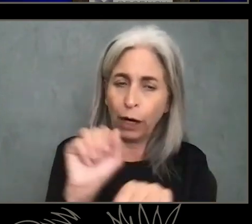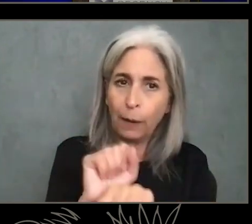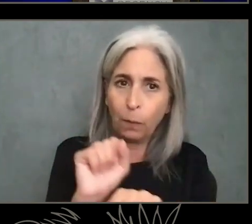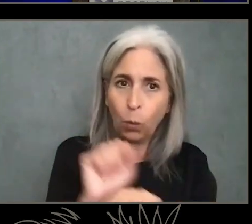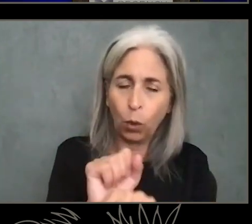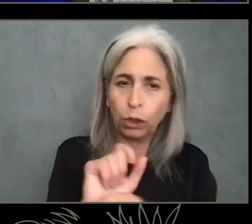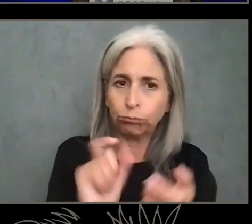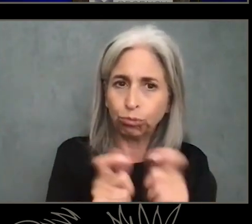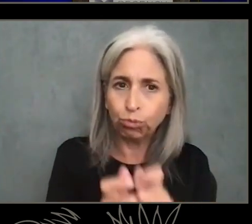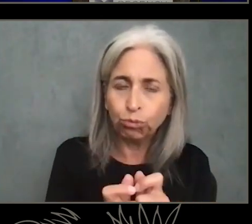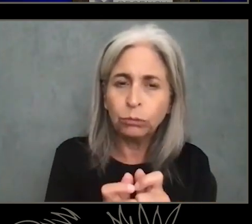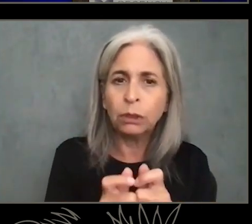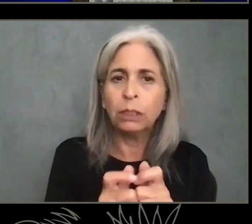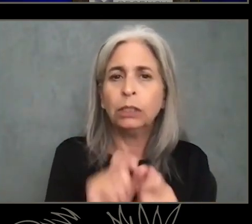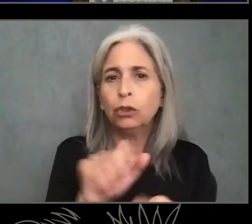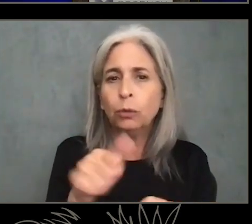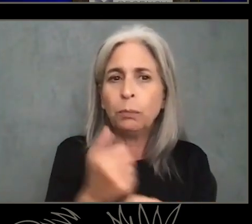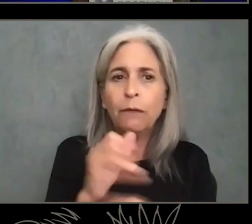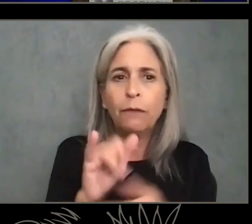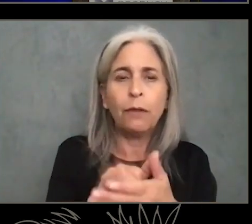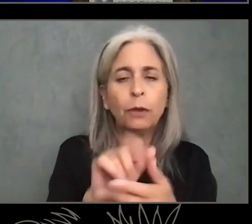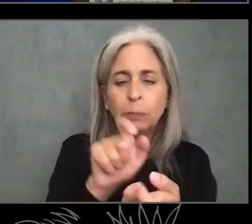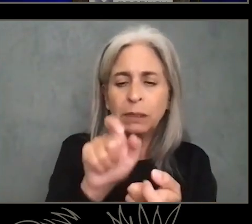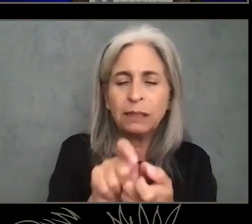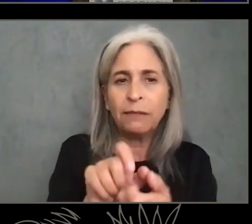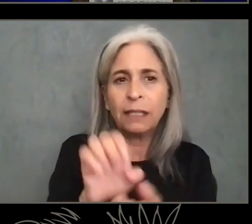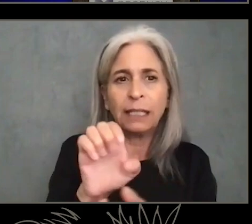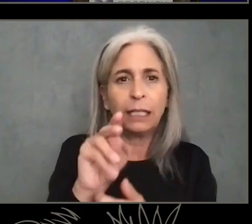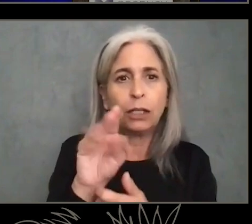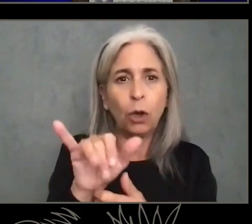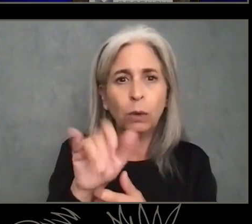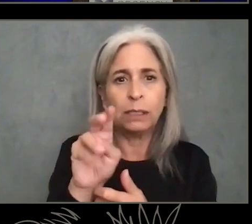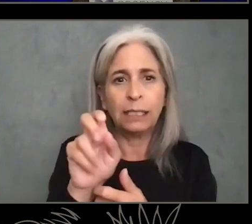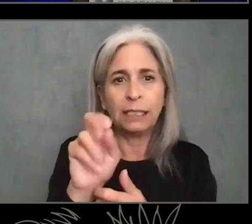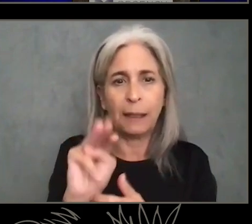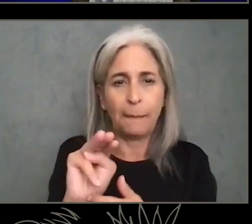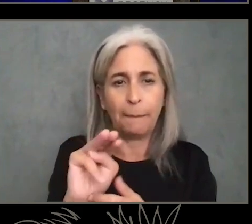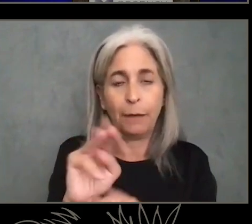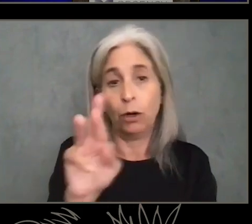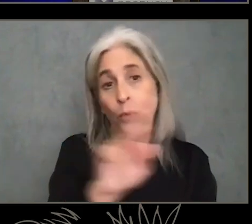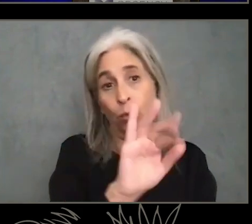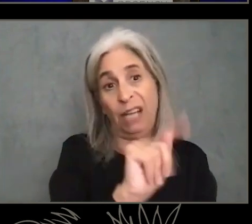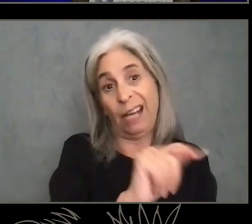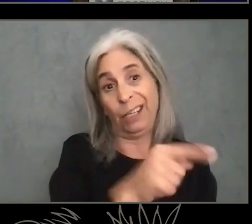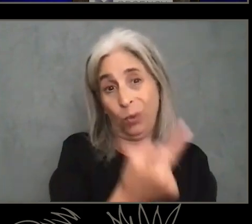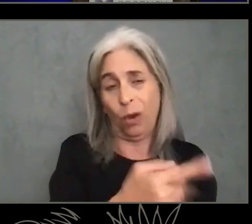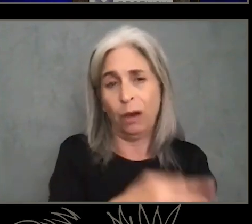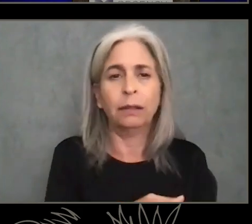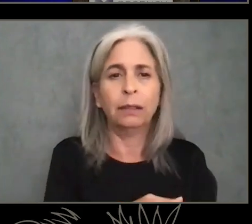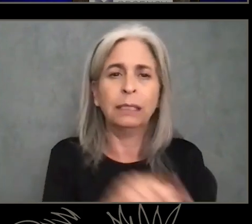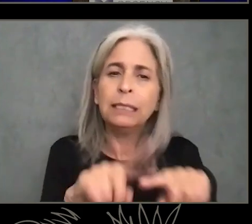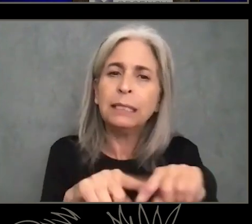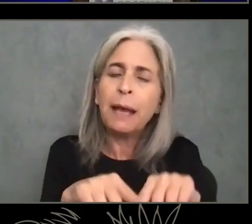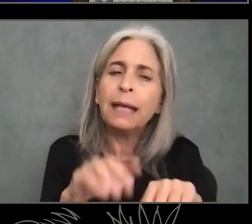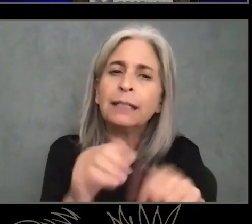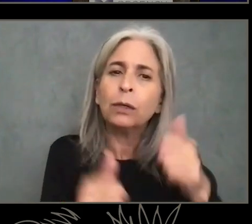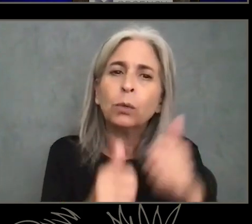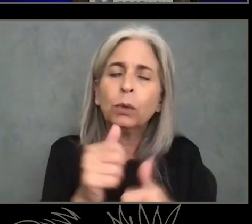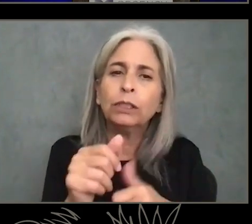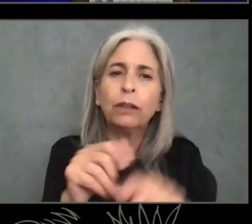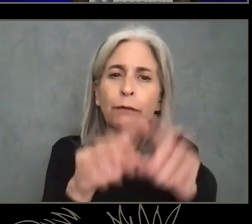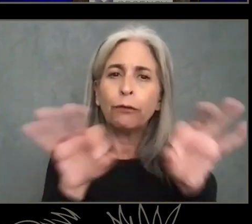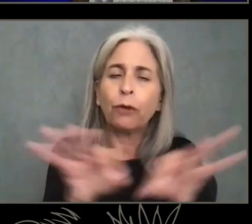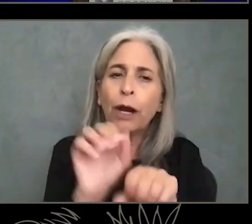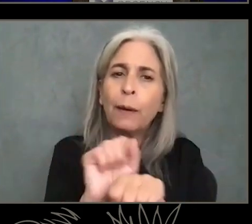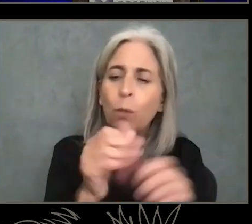to be able to build for their particular ecosystem, React being one of them, and depending on, like I said, which React